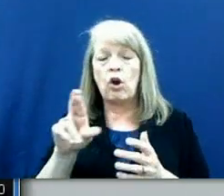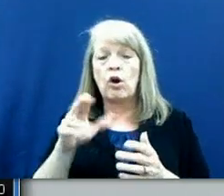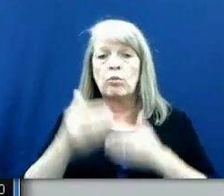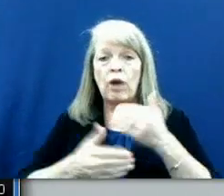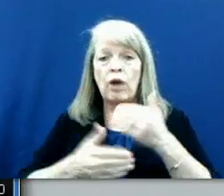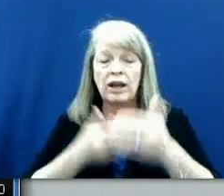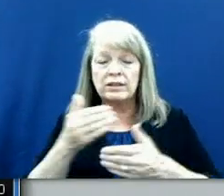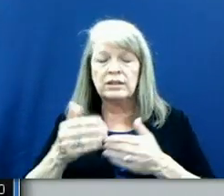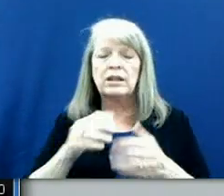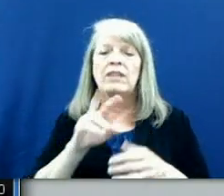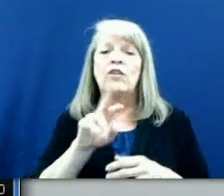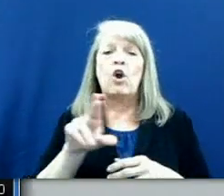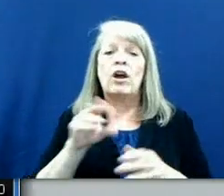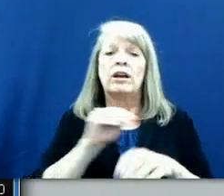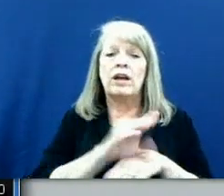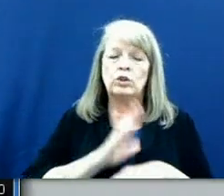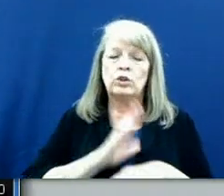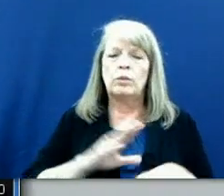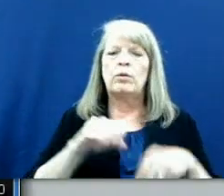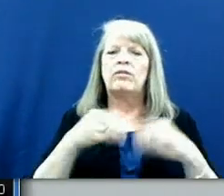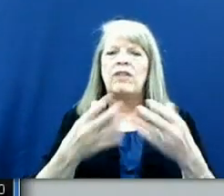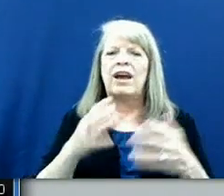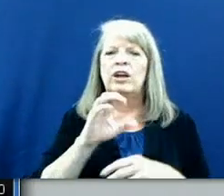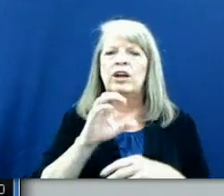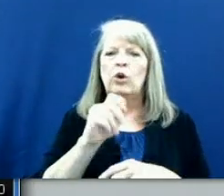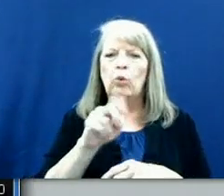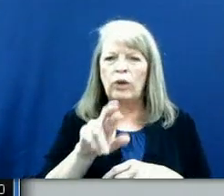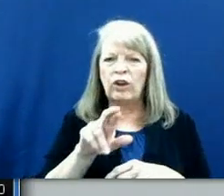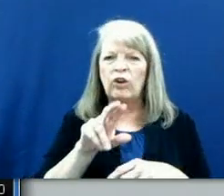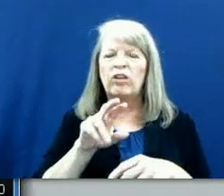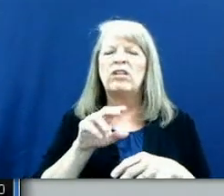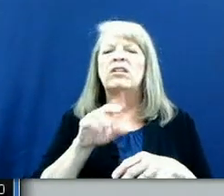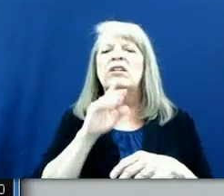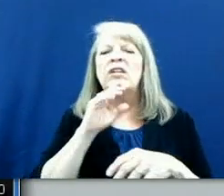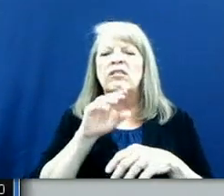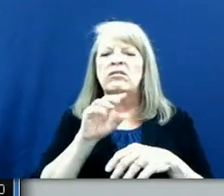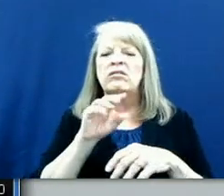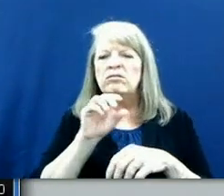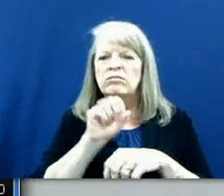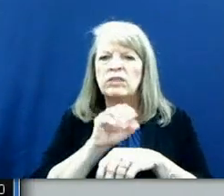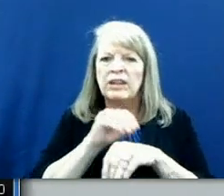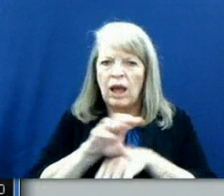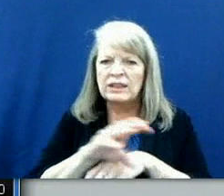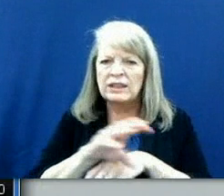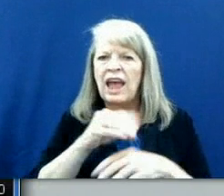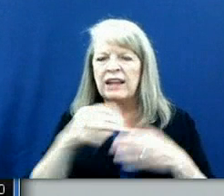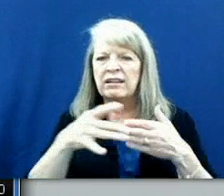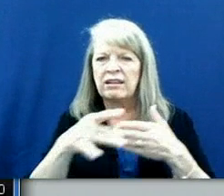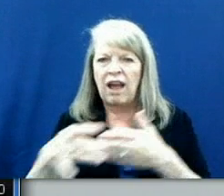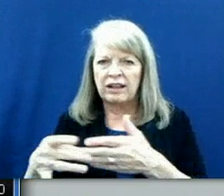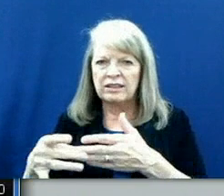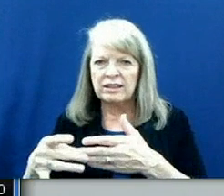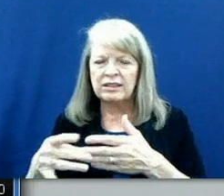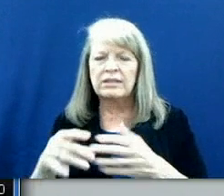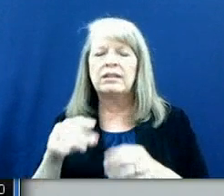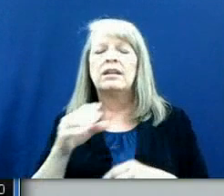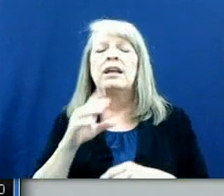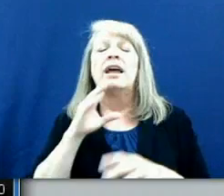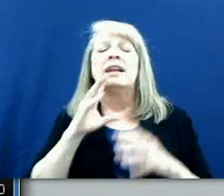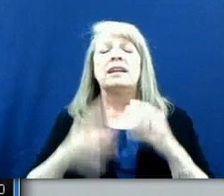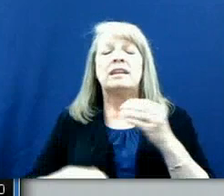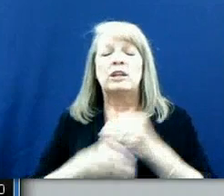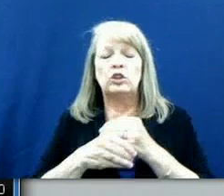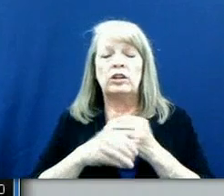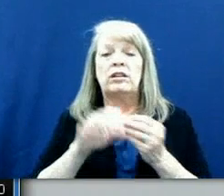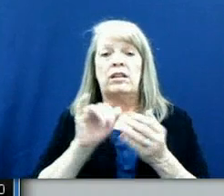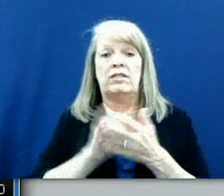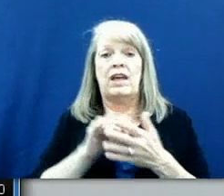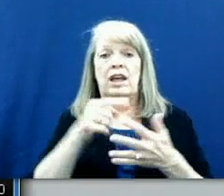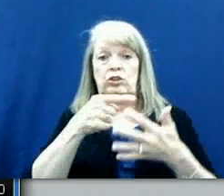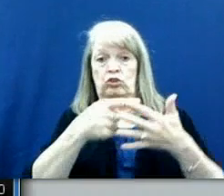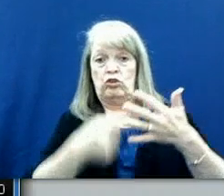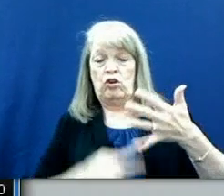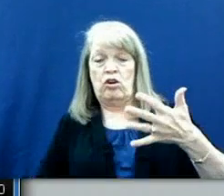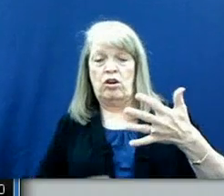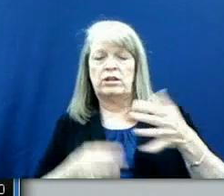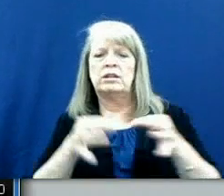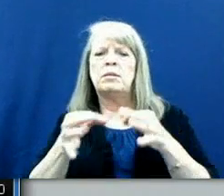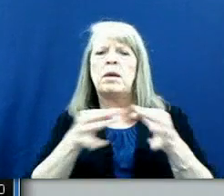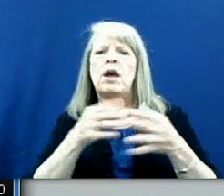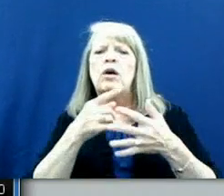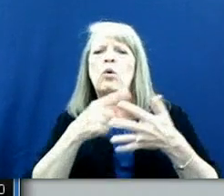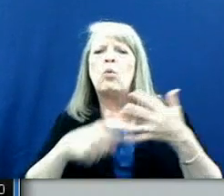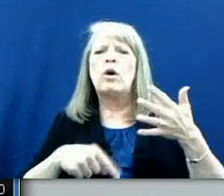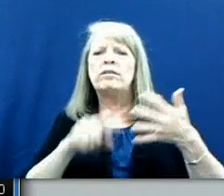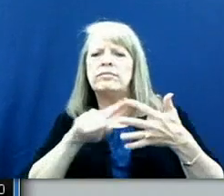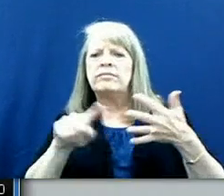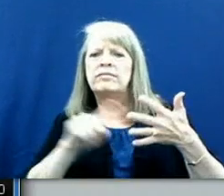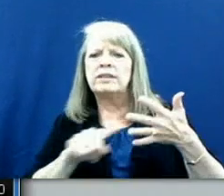provide career and vocational counseling and guidance. In addition, this chart outlines some of the different